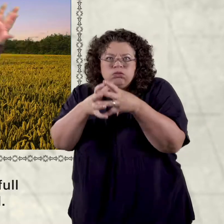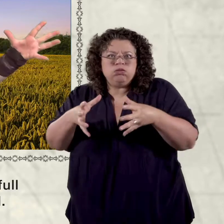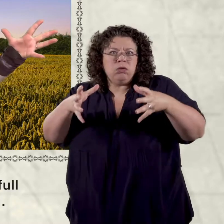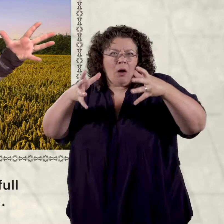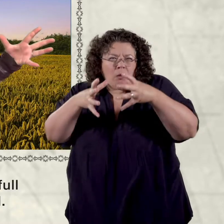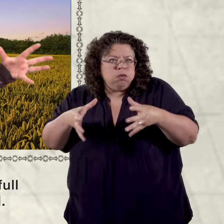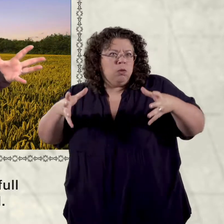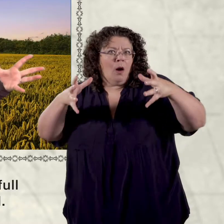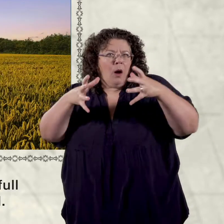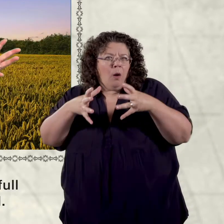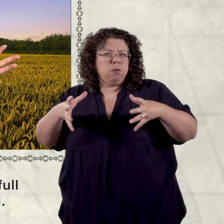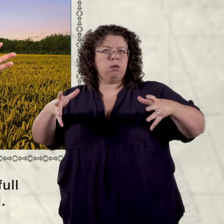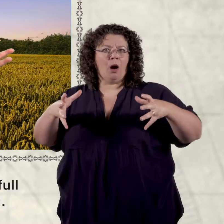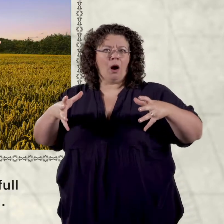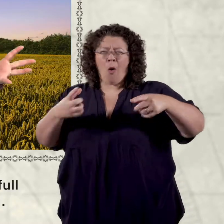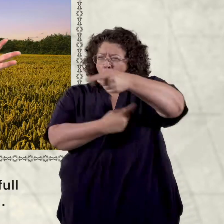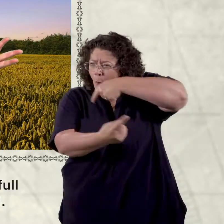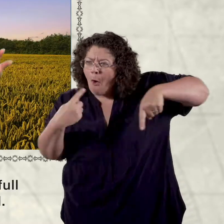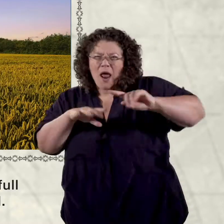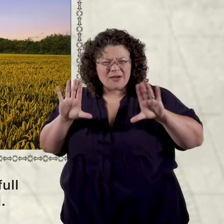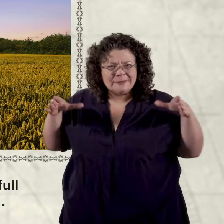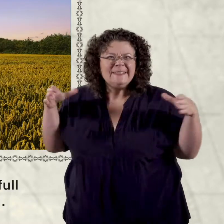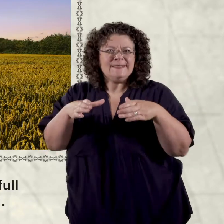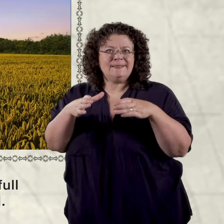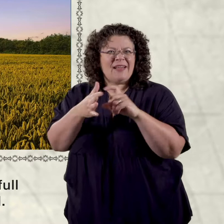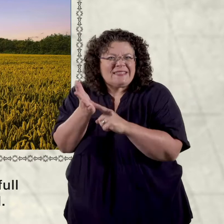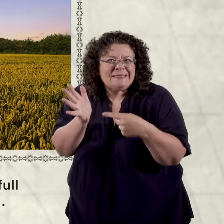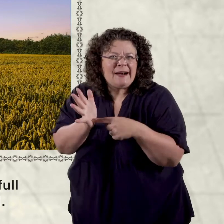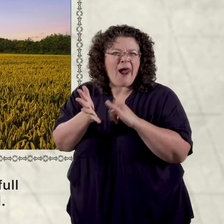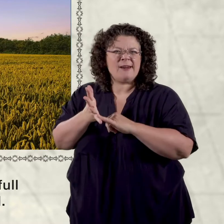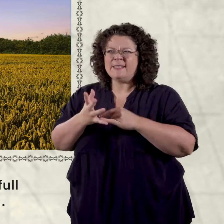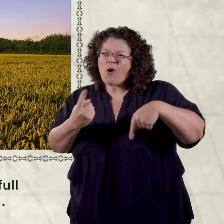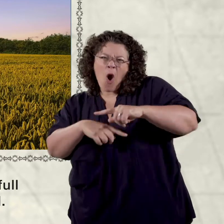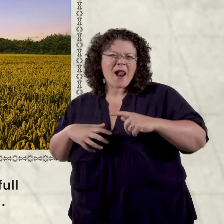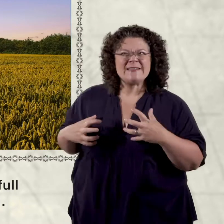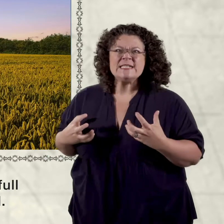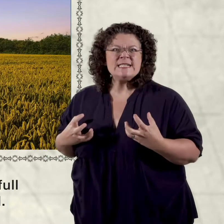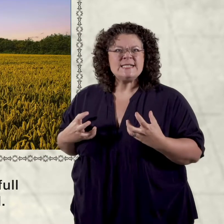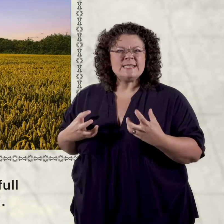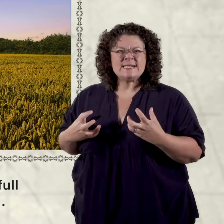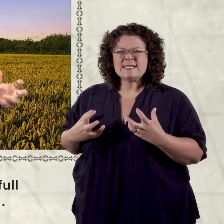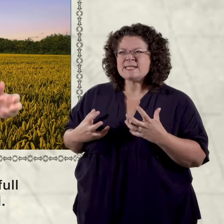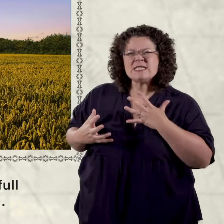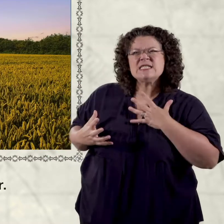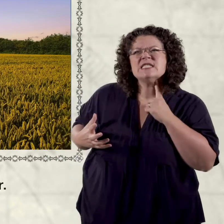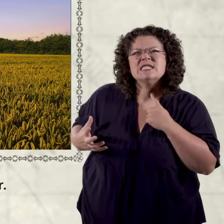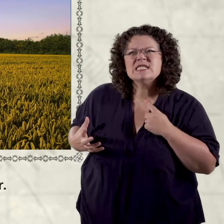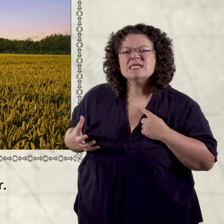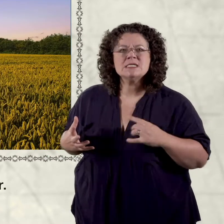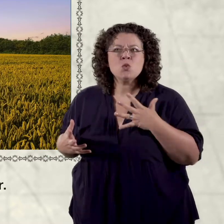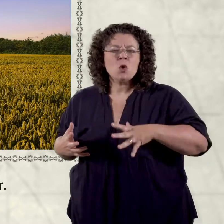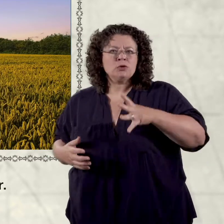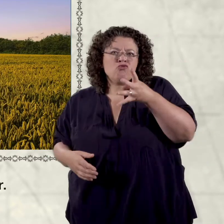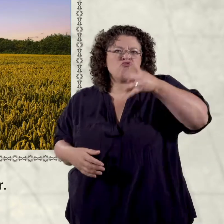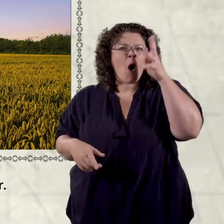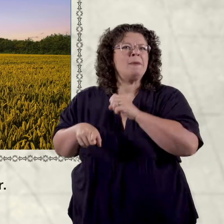were the Celts. We were full of fire, hungry for Roman blood. All that